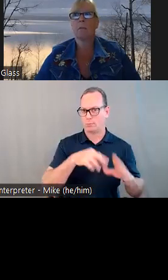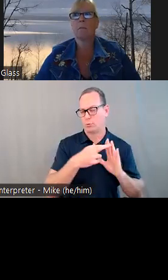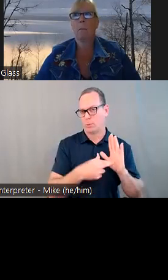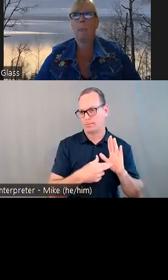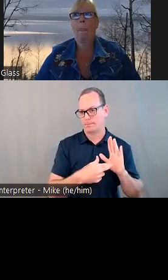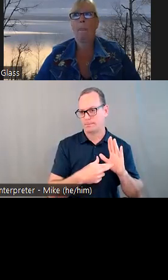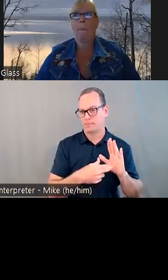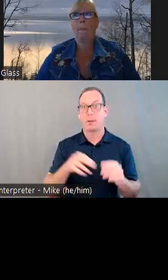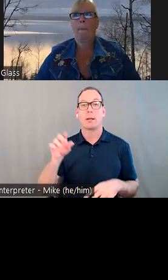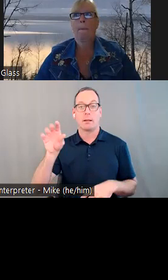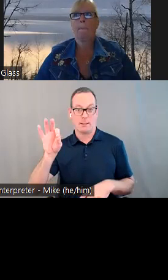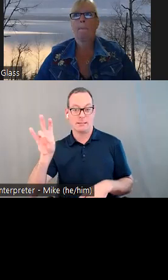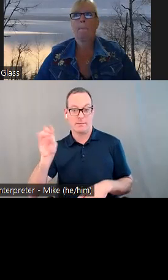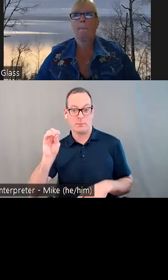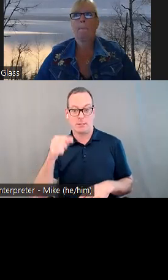from.